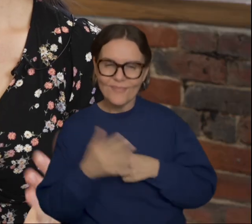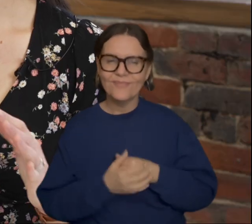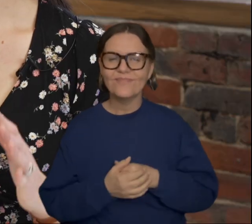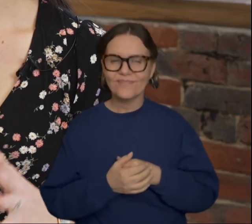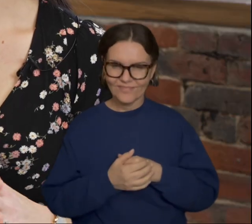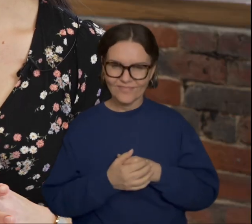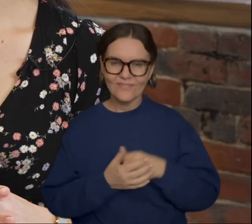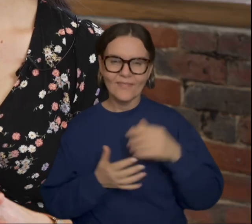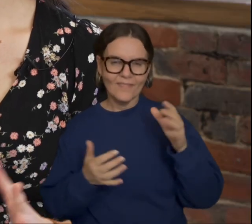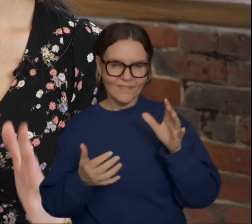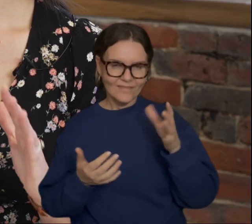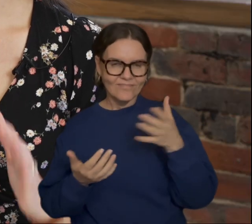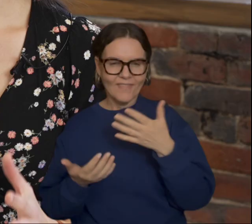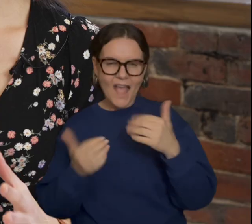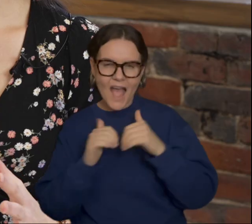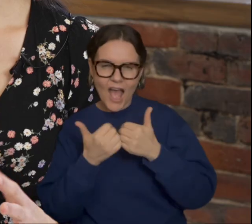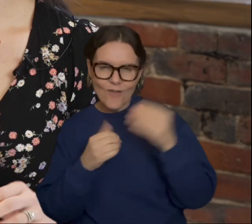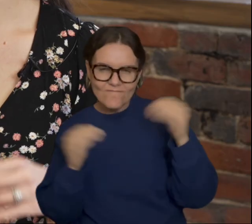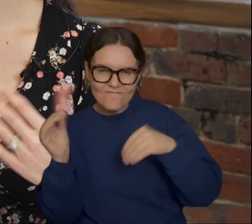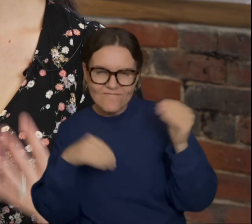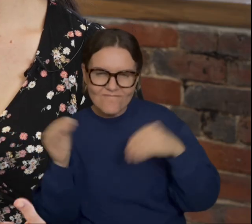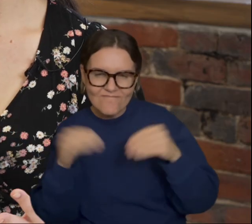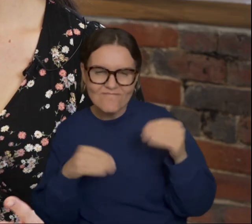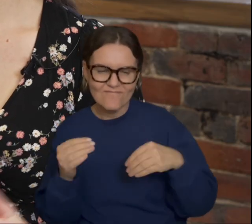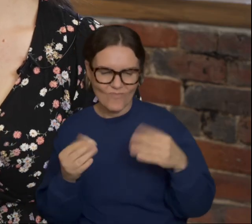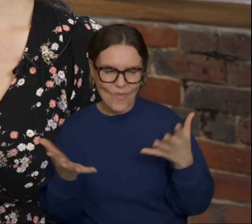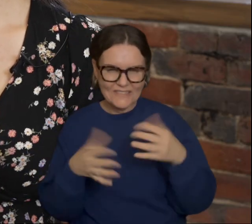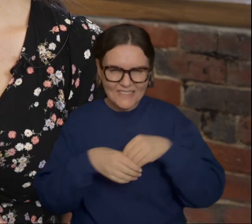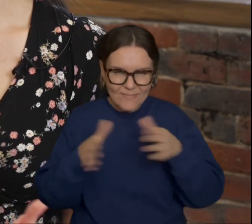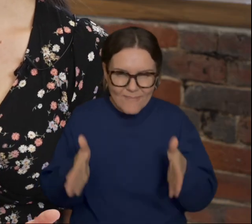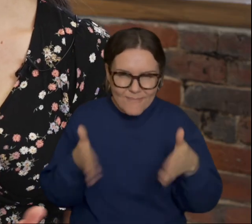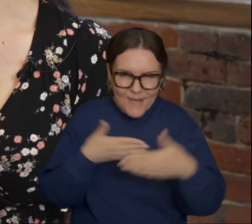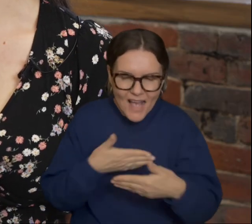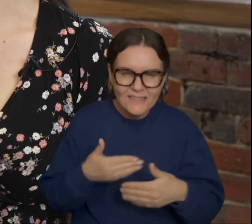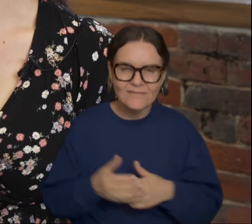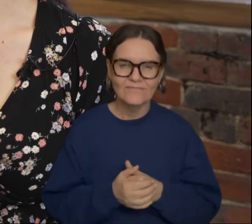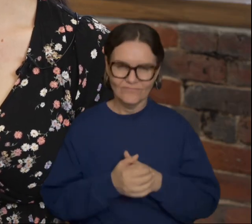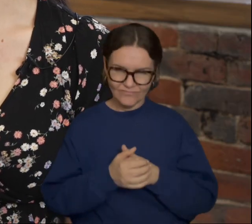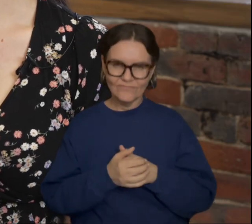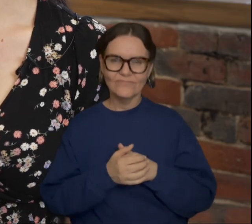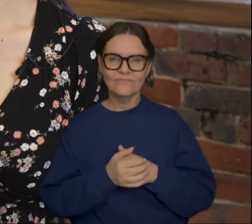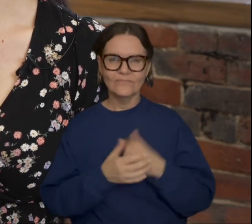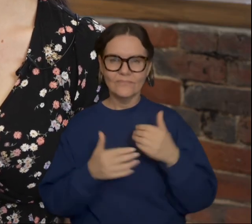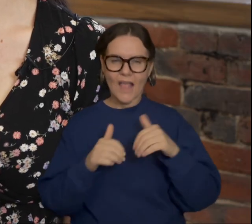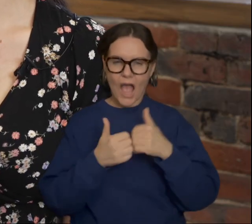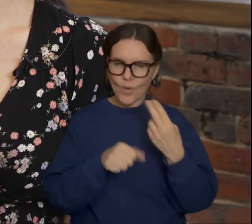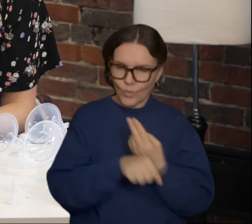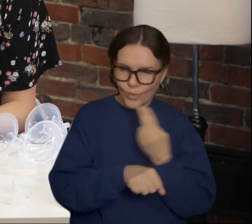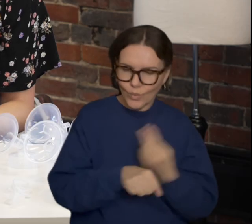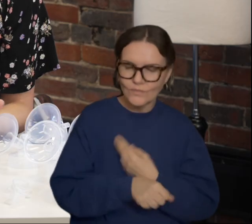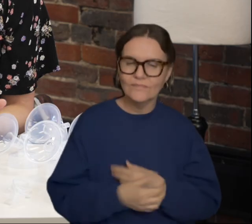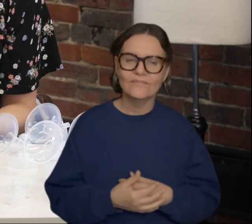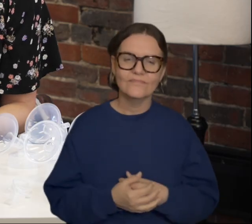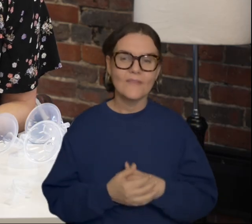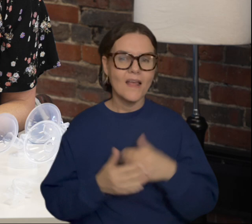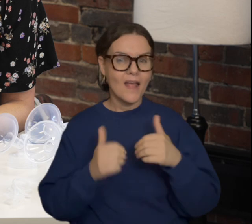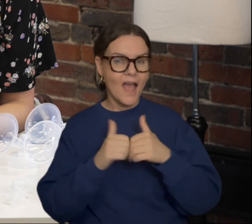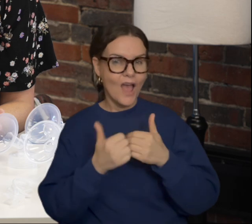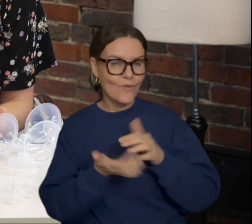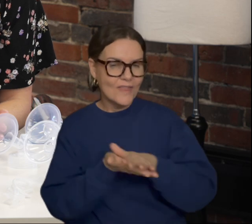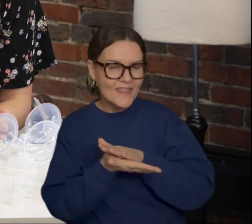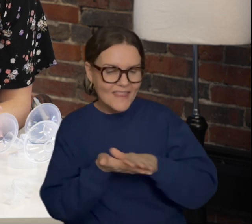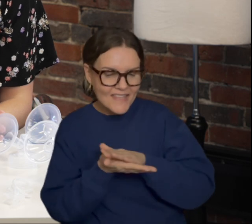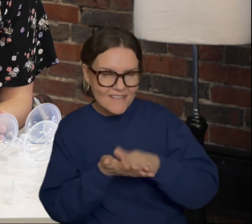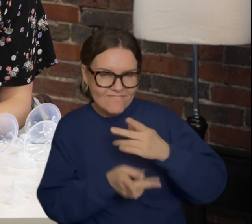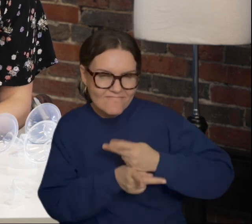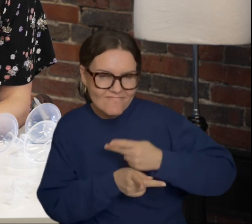as well as the different parts, how to assemble it, how to use it, and also care and cleaning of the pumps themselves. By the way, if you haven't